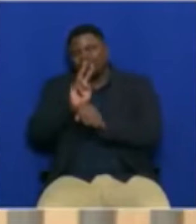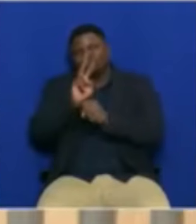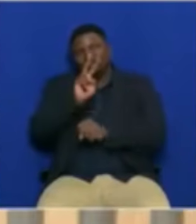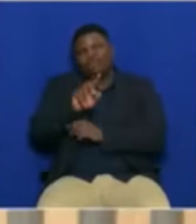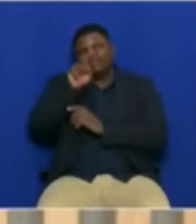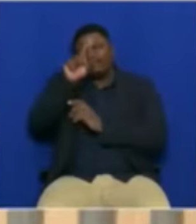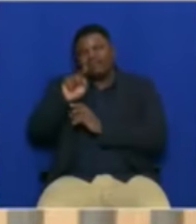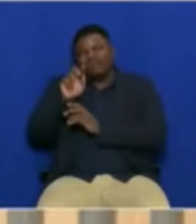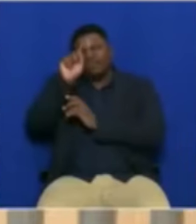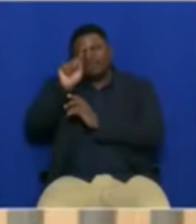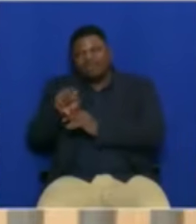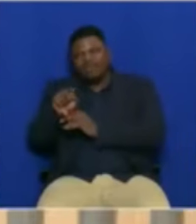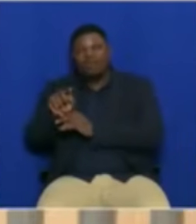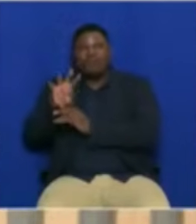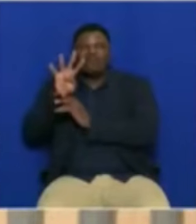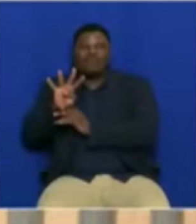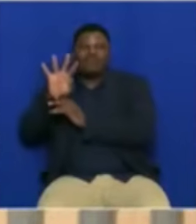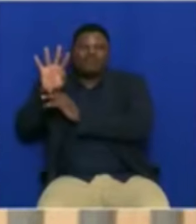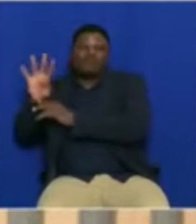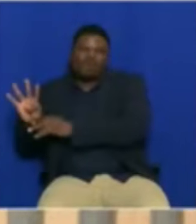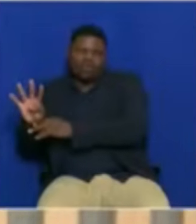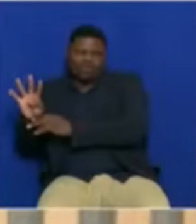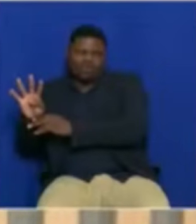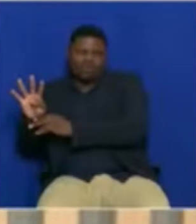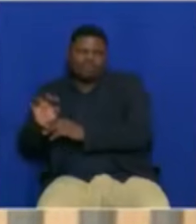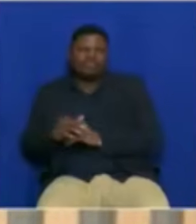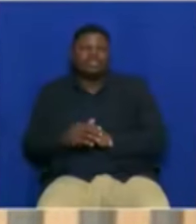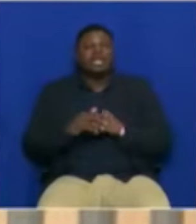lastly, at page 281,